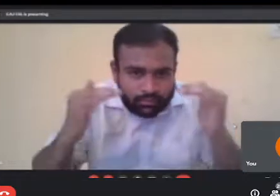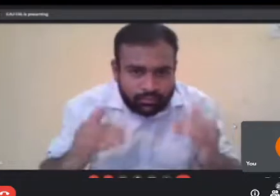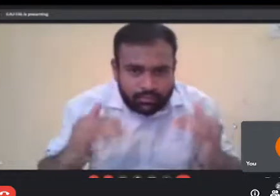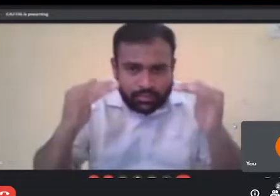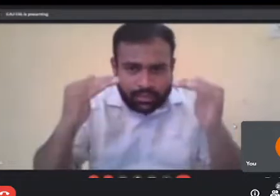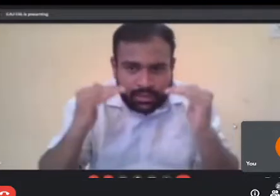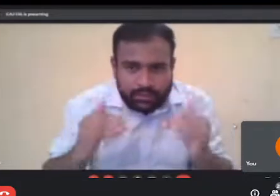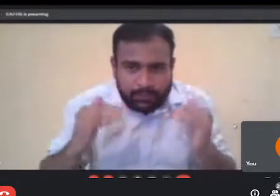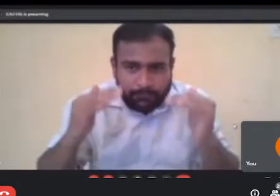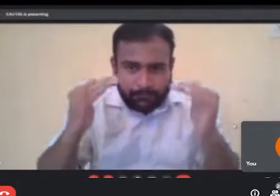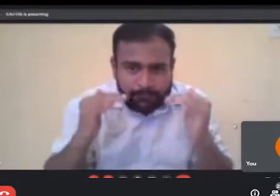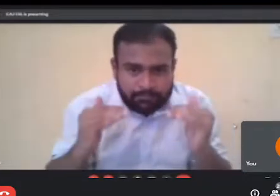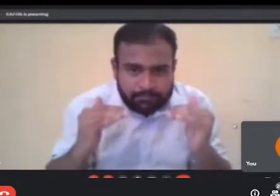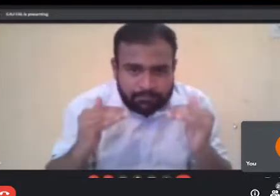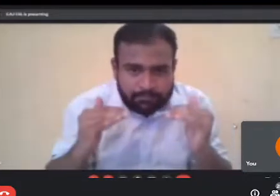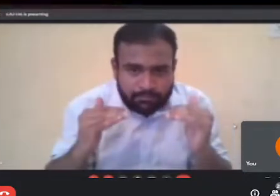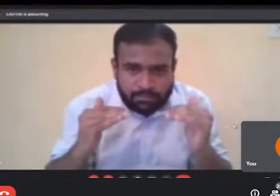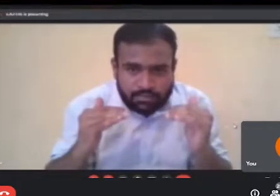Next slide, please.